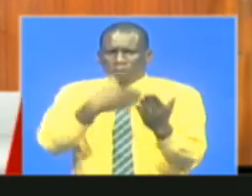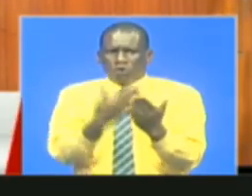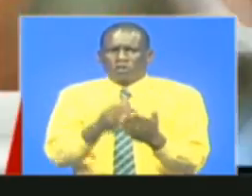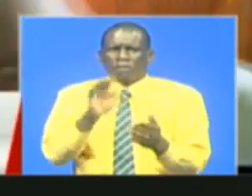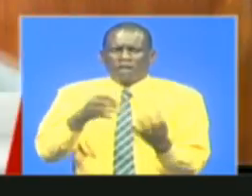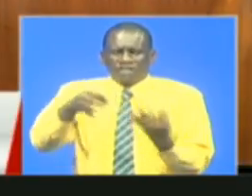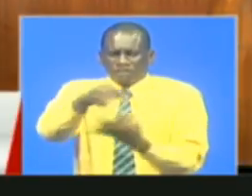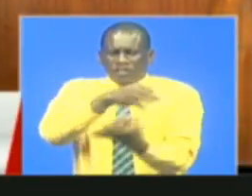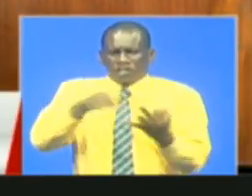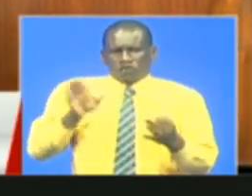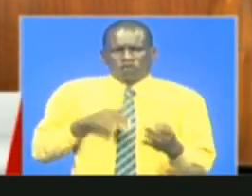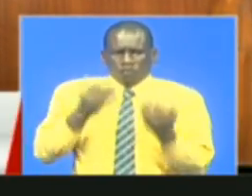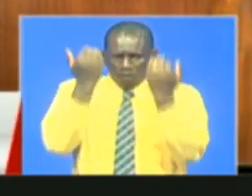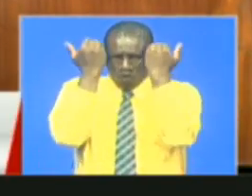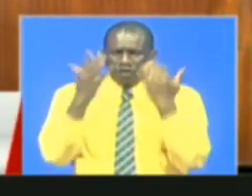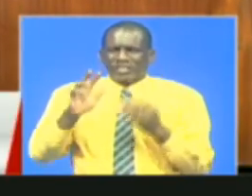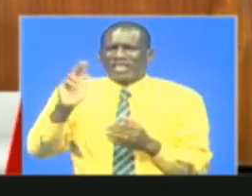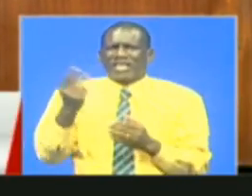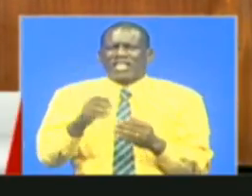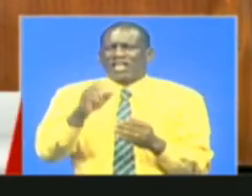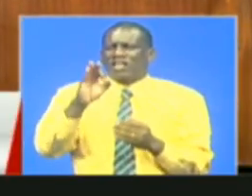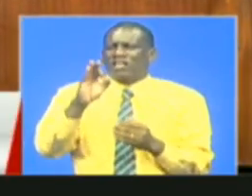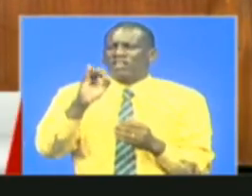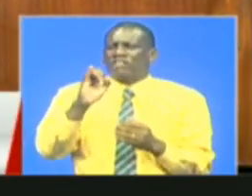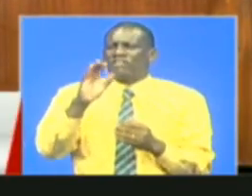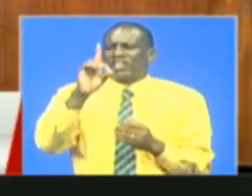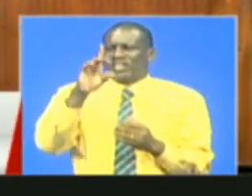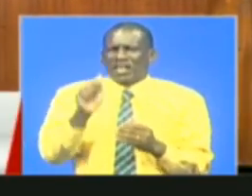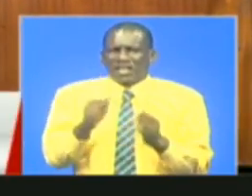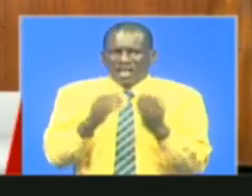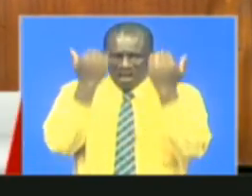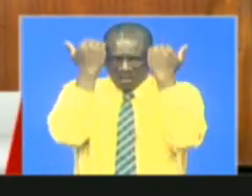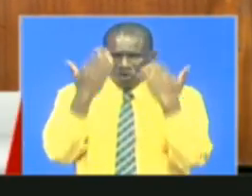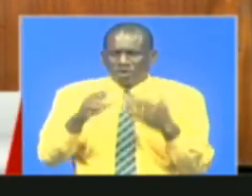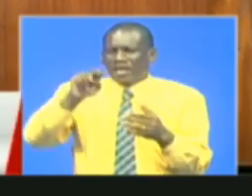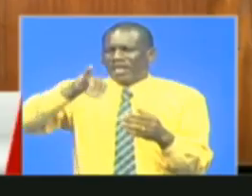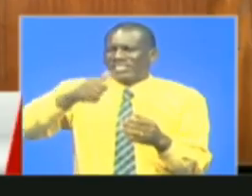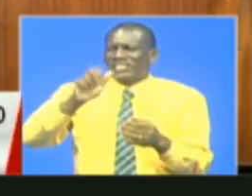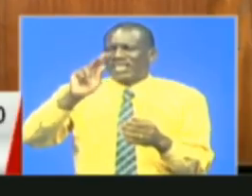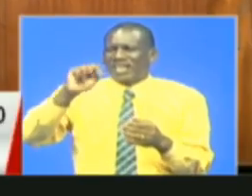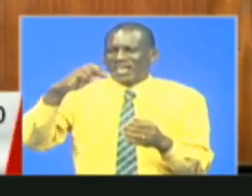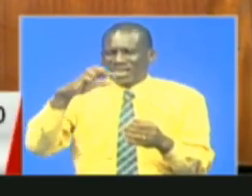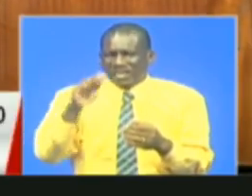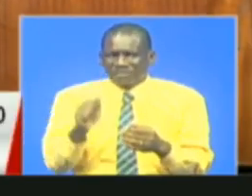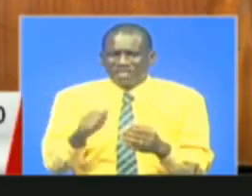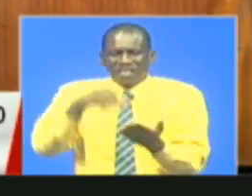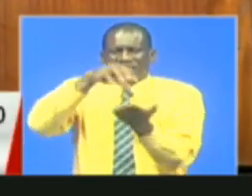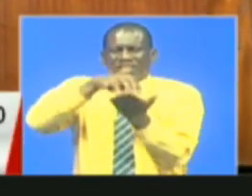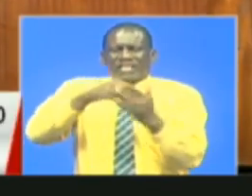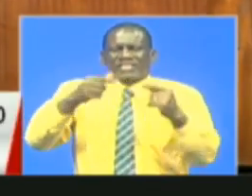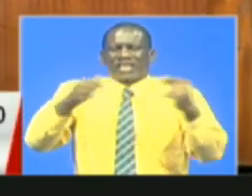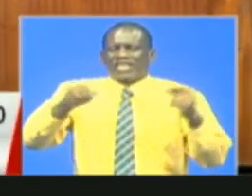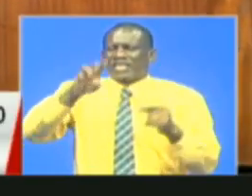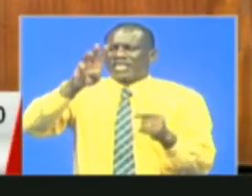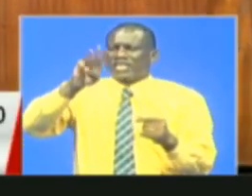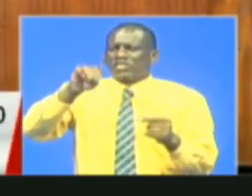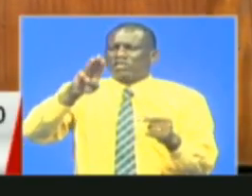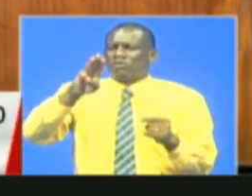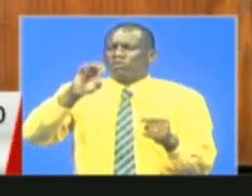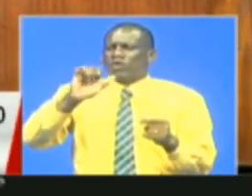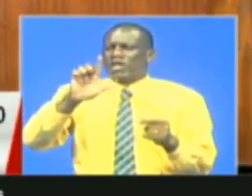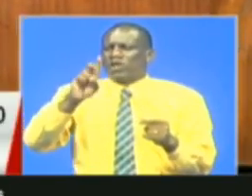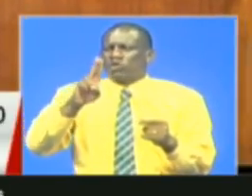of Women Lawyers in Kenya, FIDA, and lawyer Adrian Njenga Kamotho. The hearing of the case against Mwilu has been scheduled